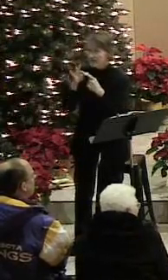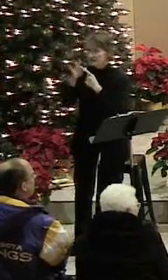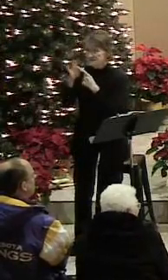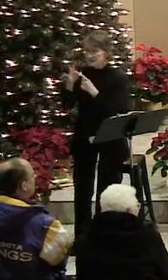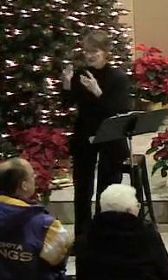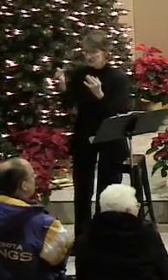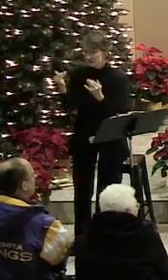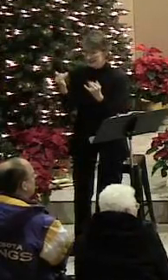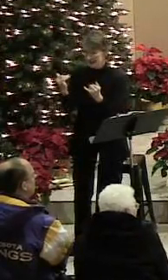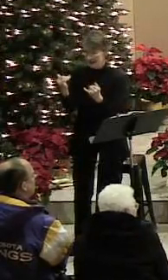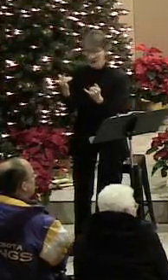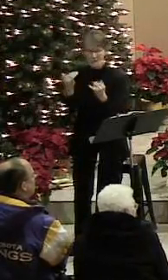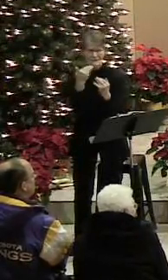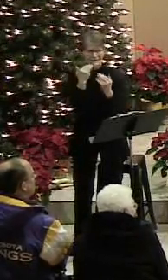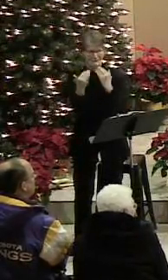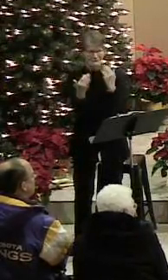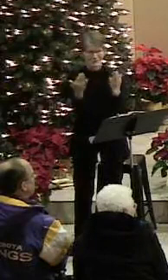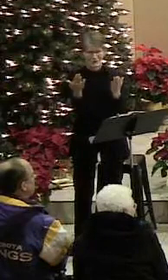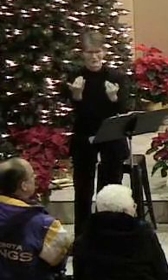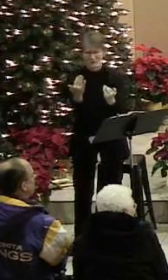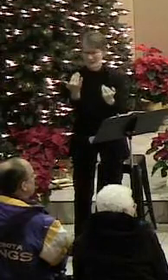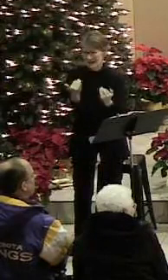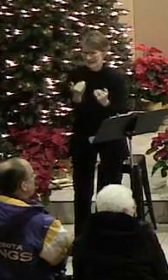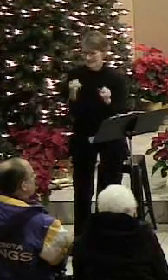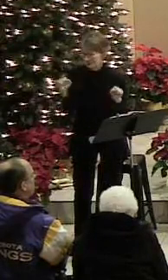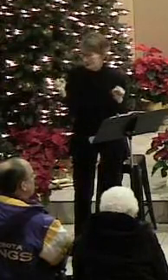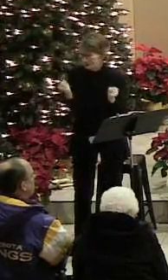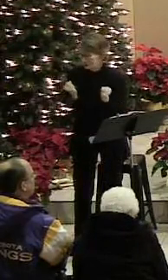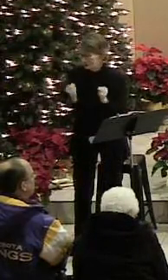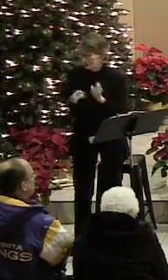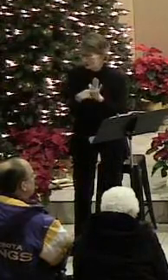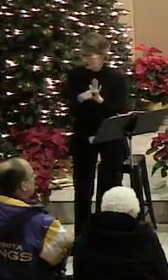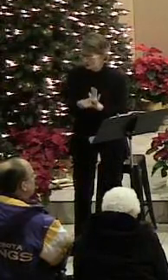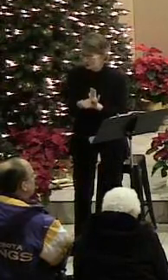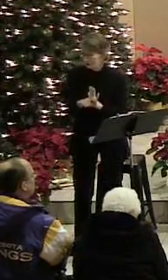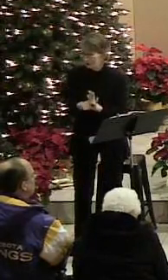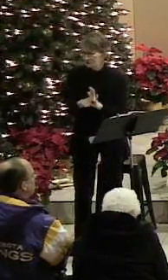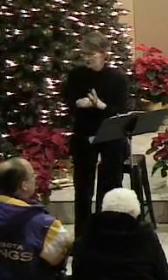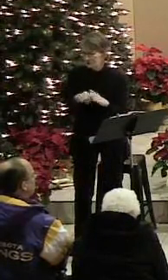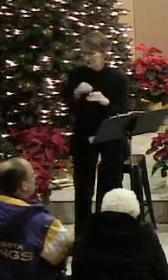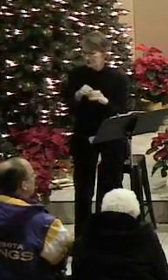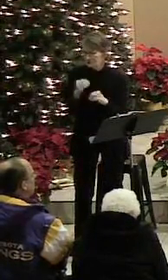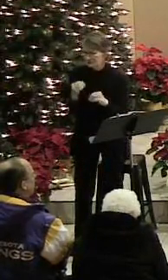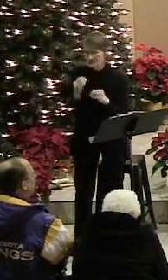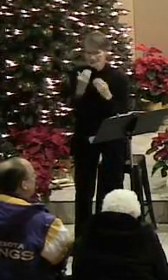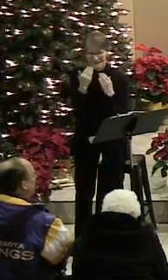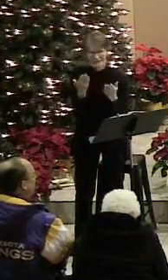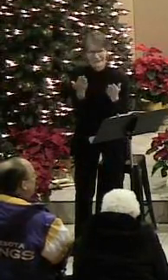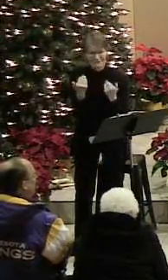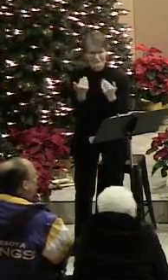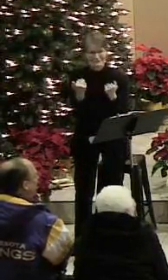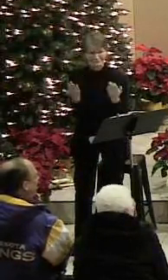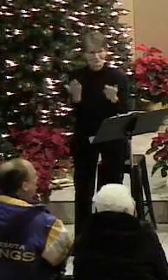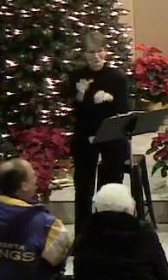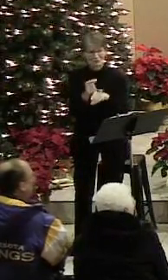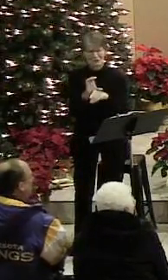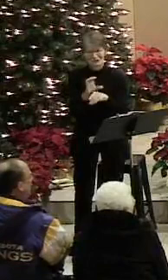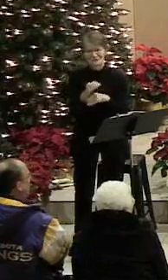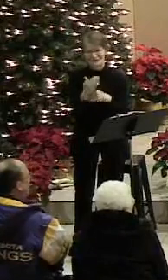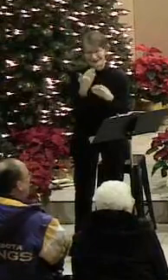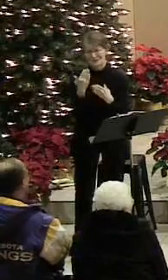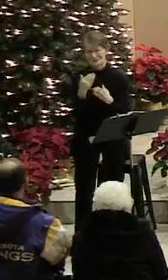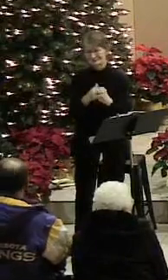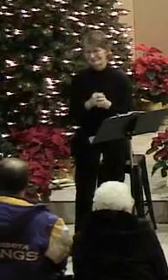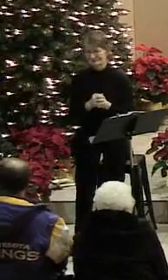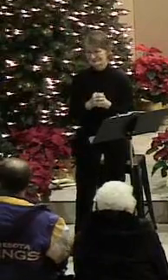given the sub-zero temperatures, the wind chill warning, and the meteorologist telling you to stay home. So thank you for